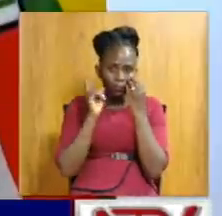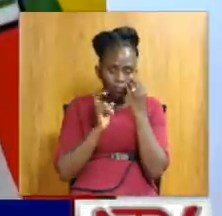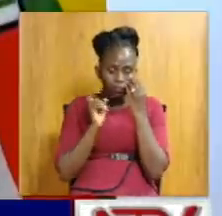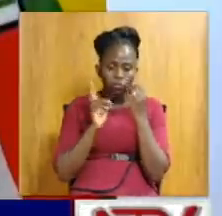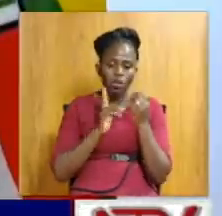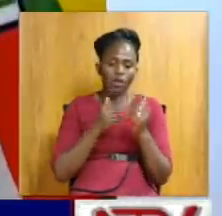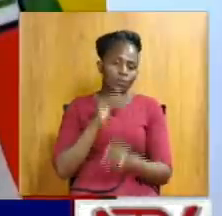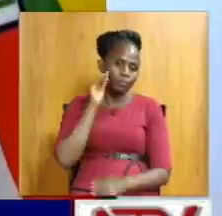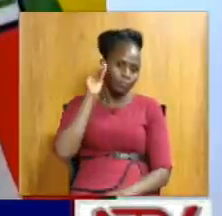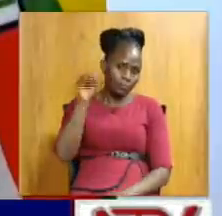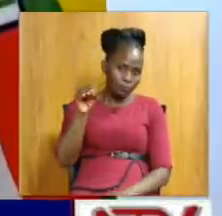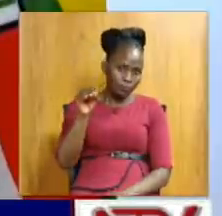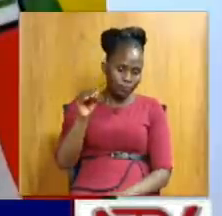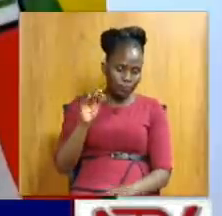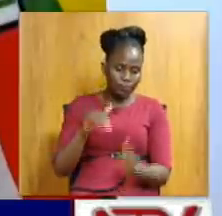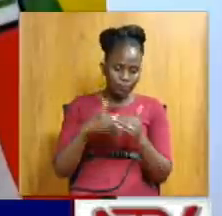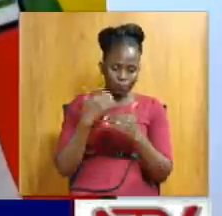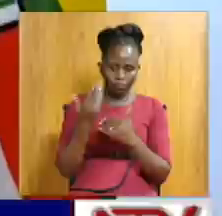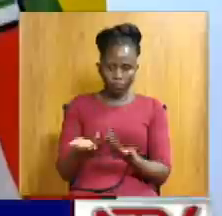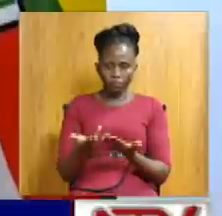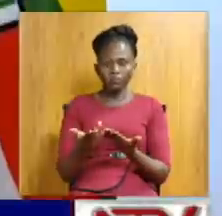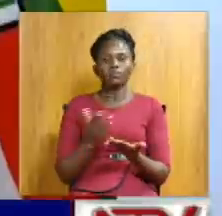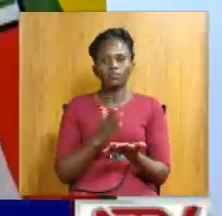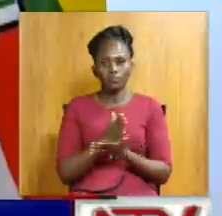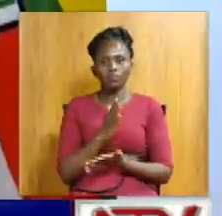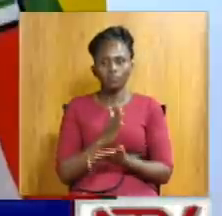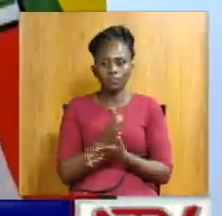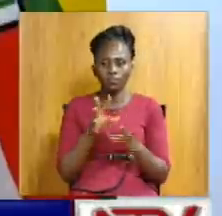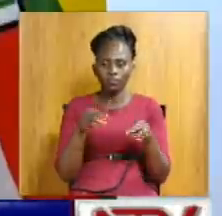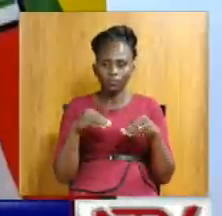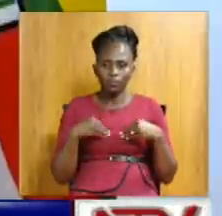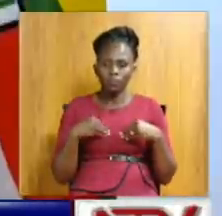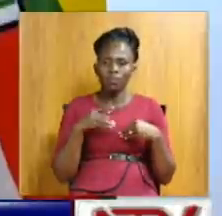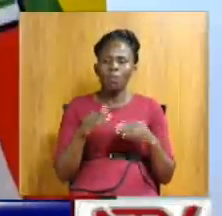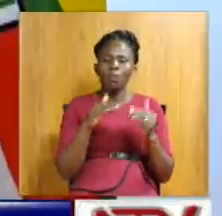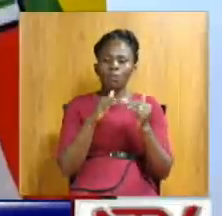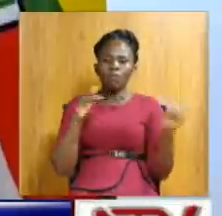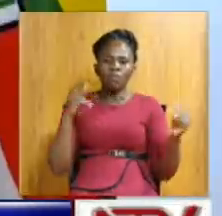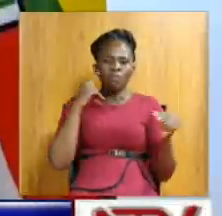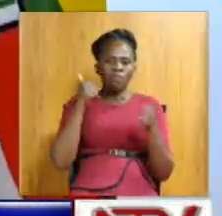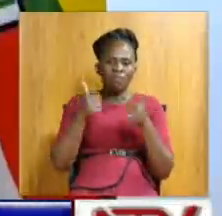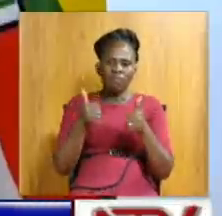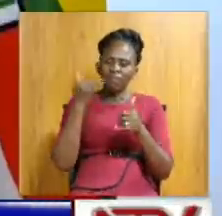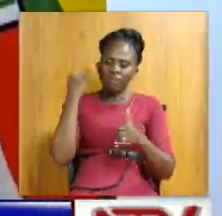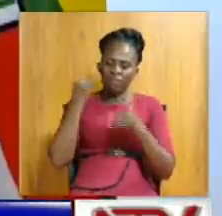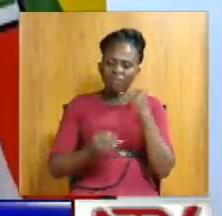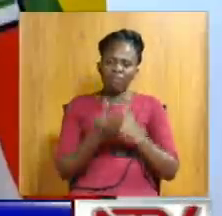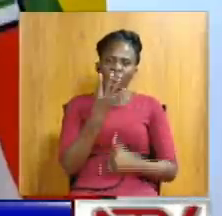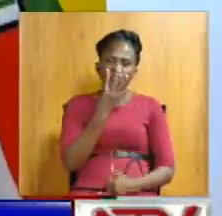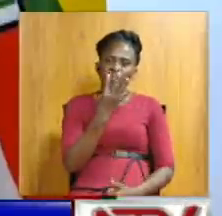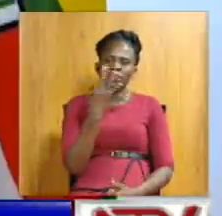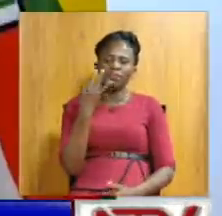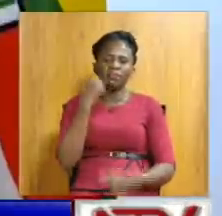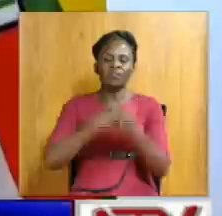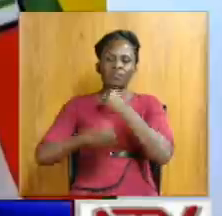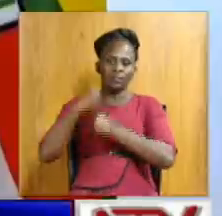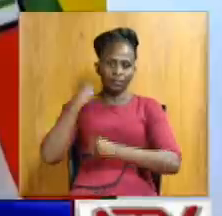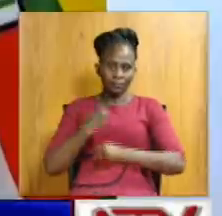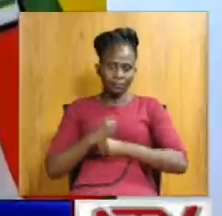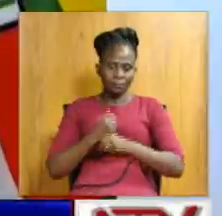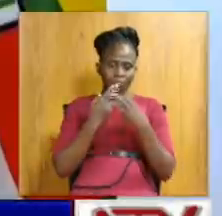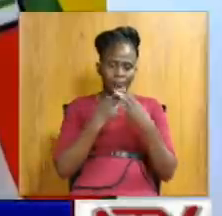message and rallied to the standard of the NRM for the last 43 years, starting